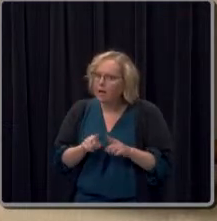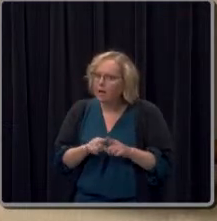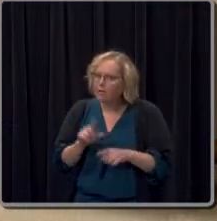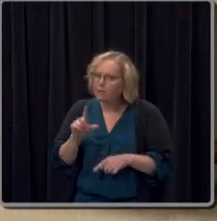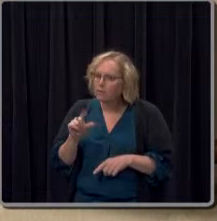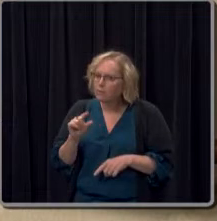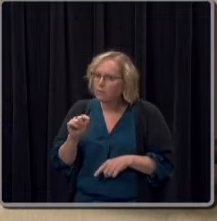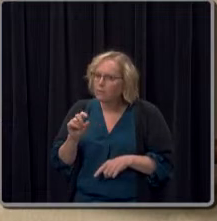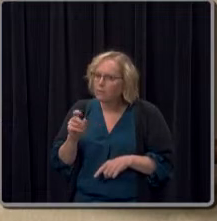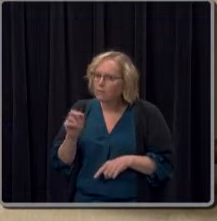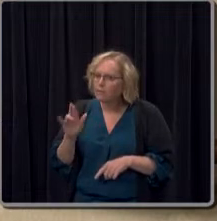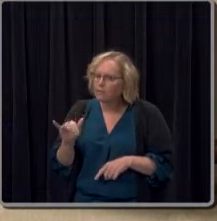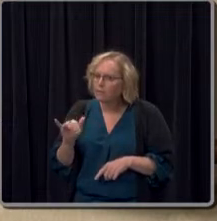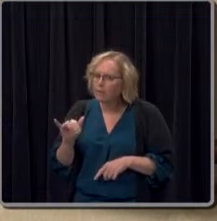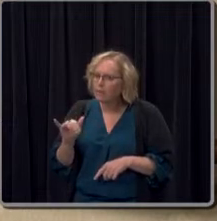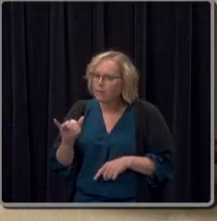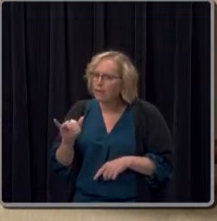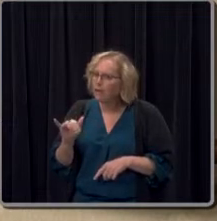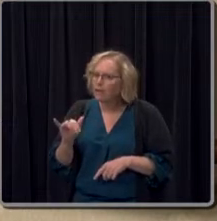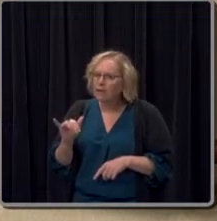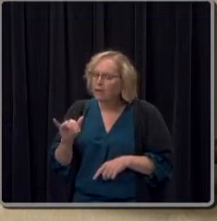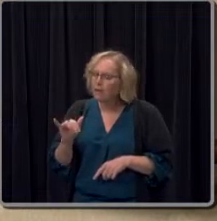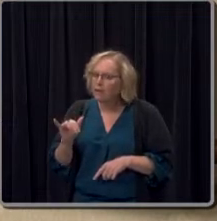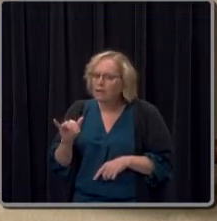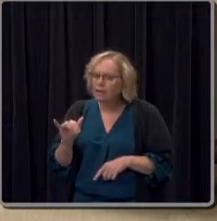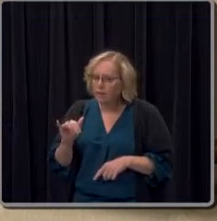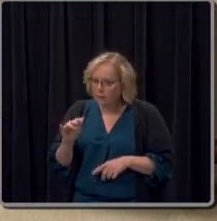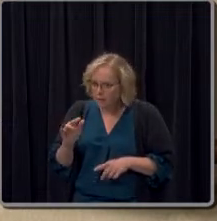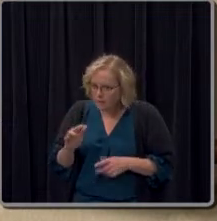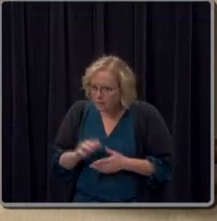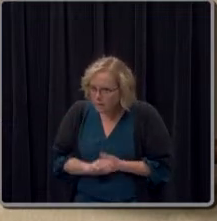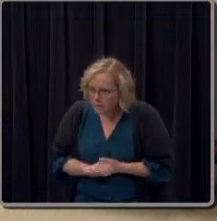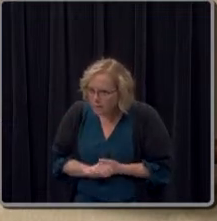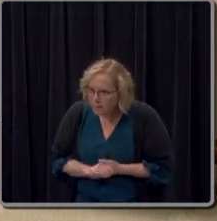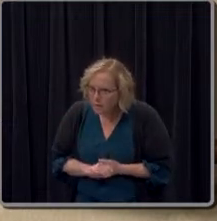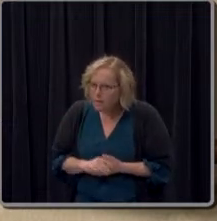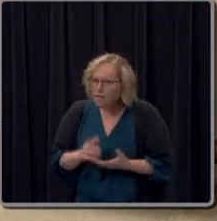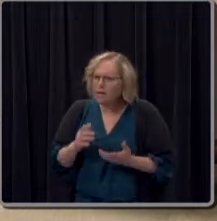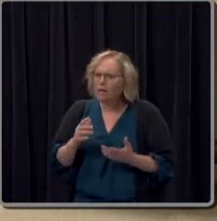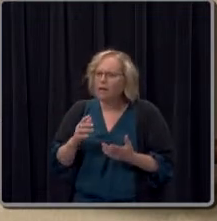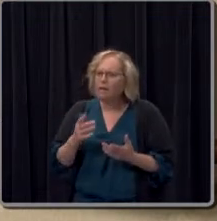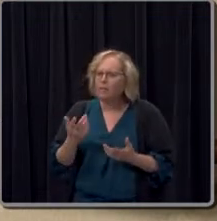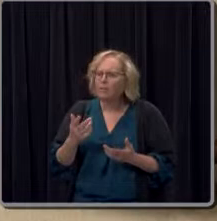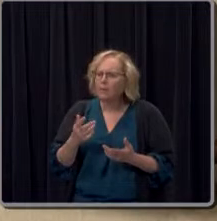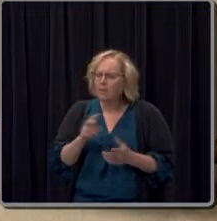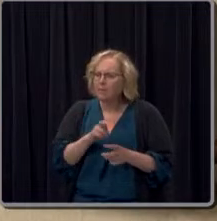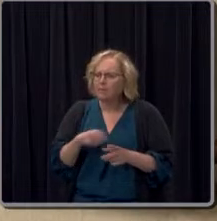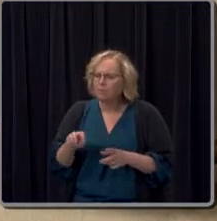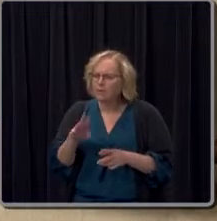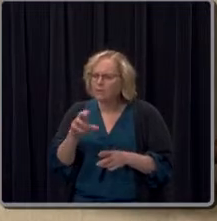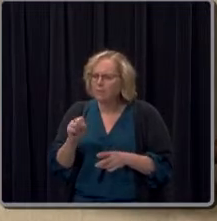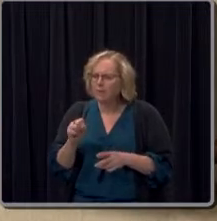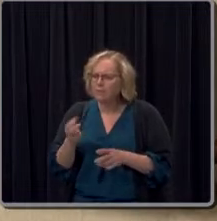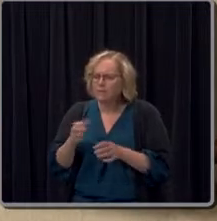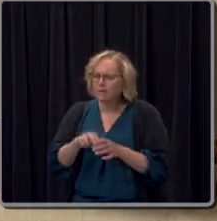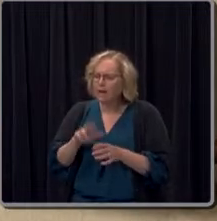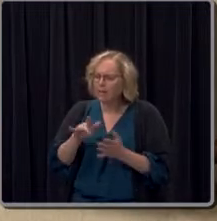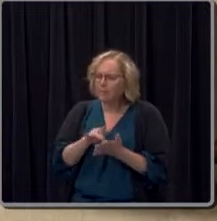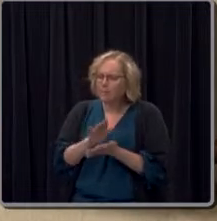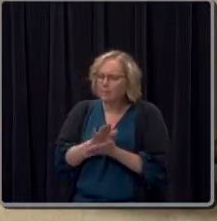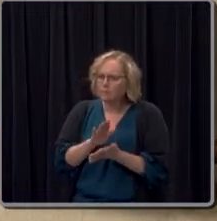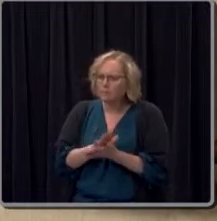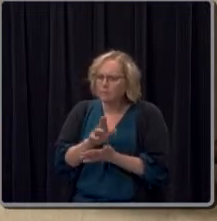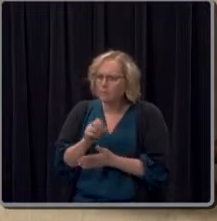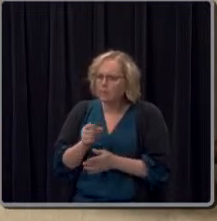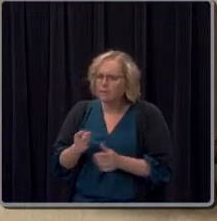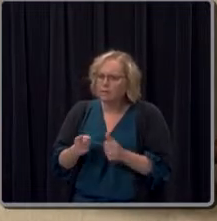is an actual issue, why not use like transfer buses? They can get on the middle school bus when it comes around first thing in the morning, ride to